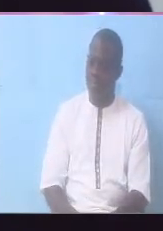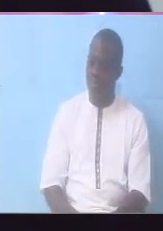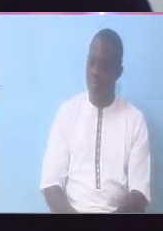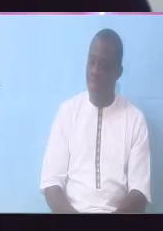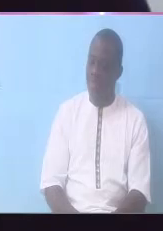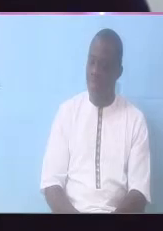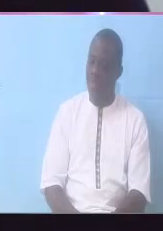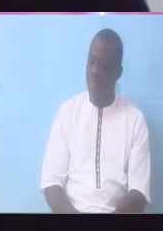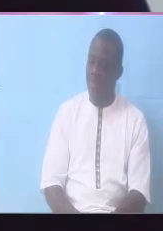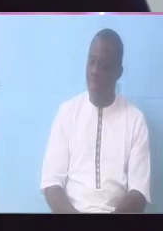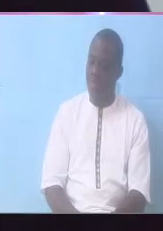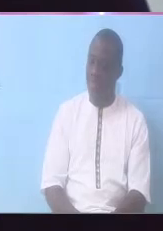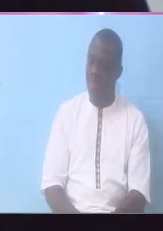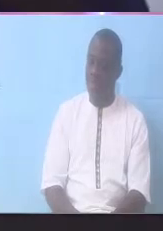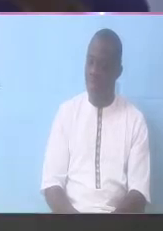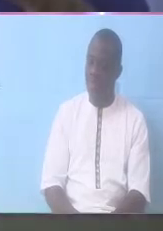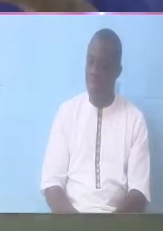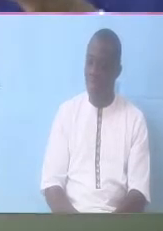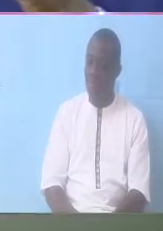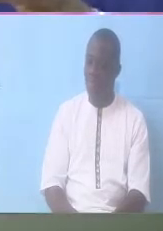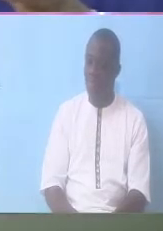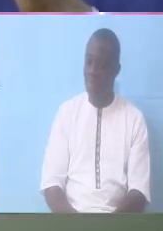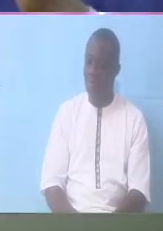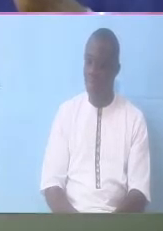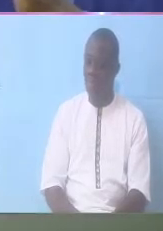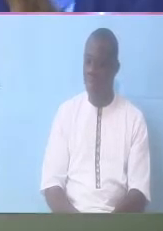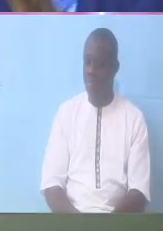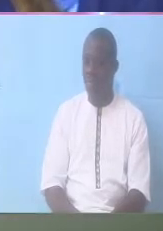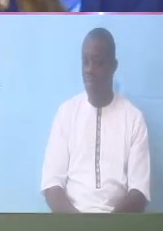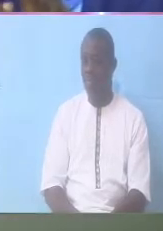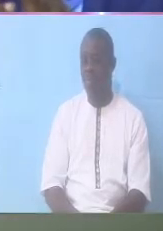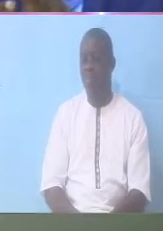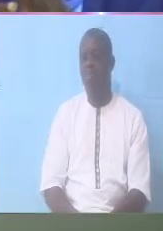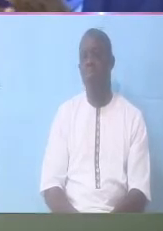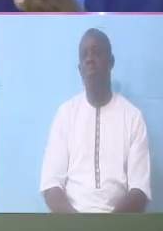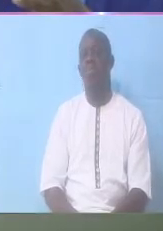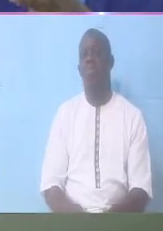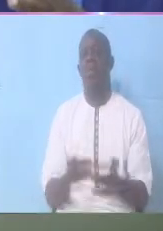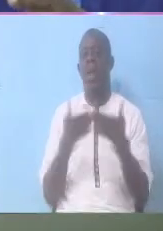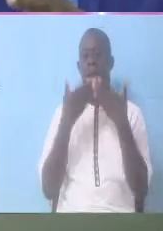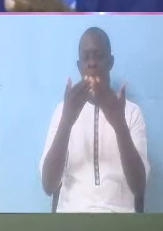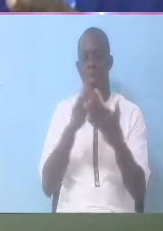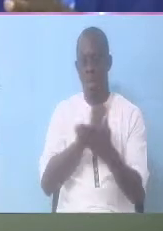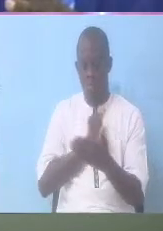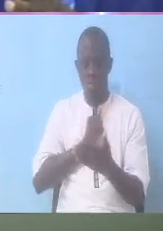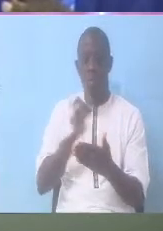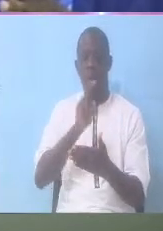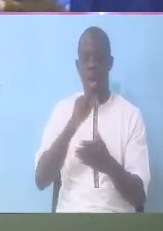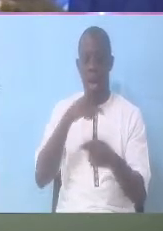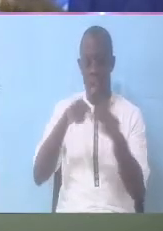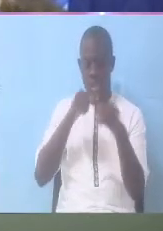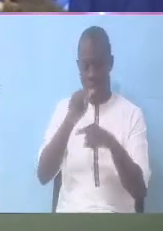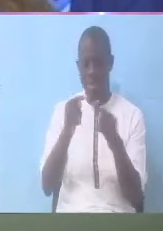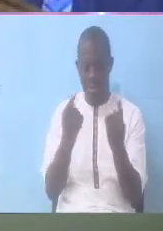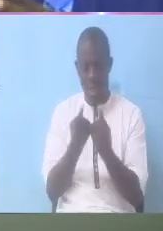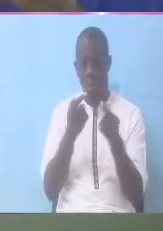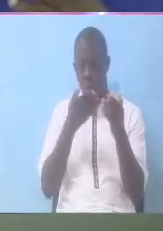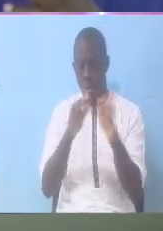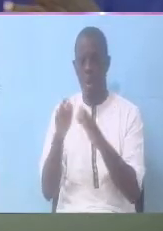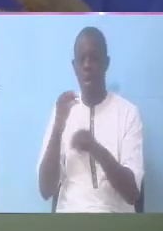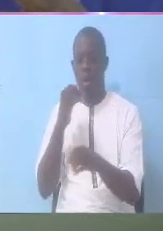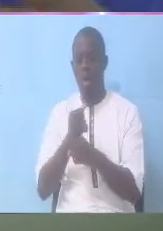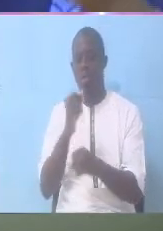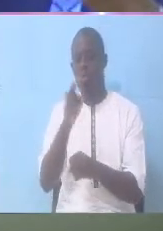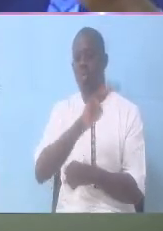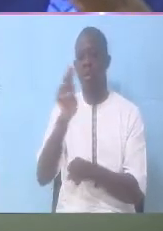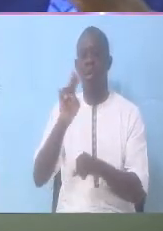it. Tell us what about the process you disagreed with? What